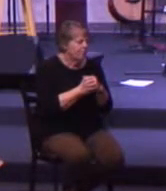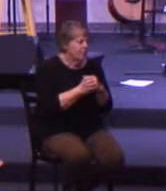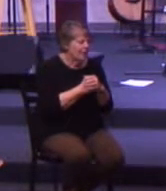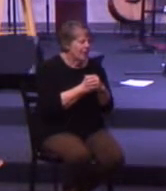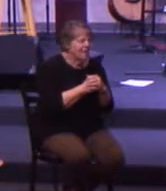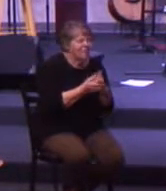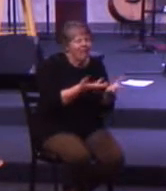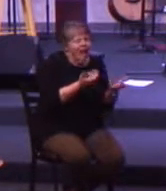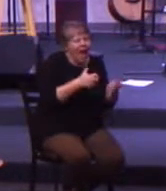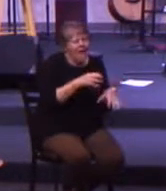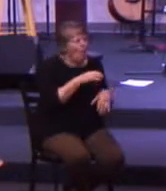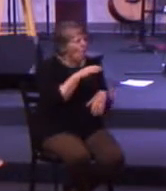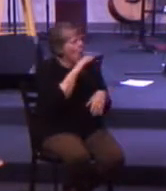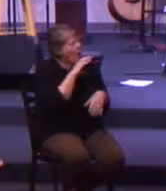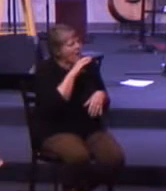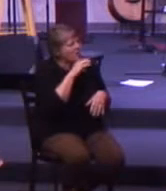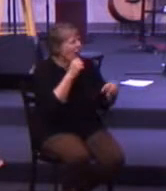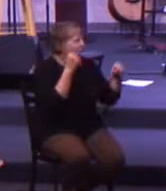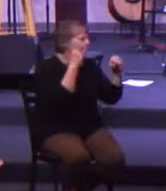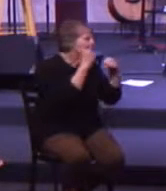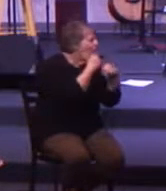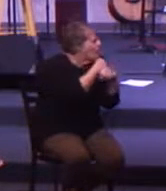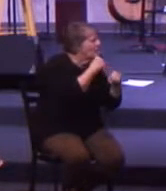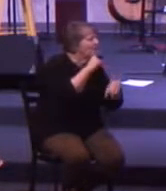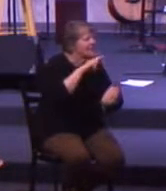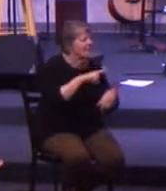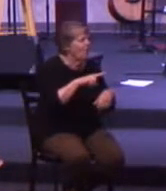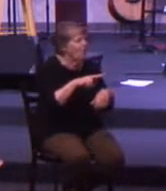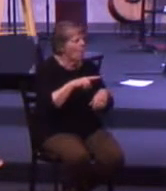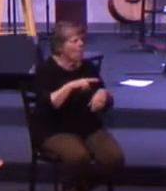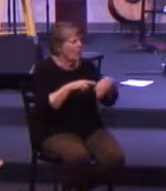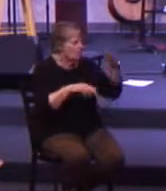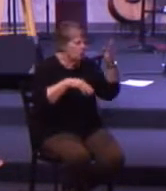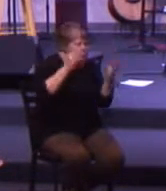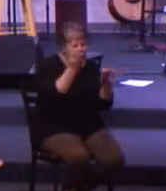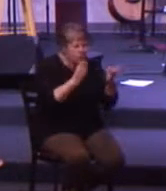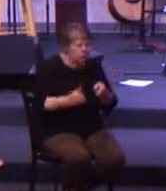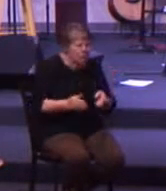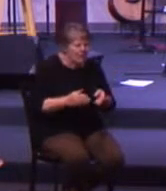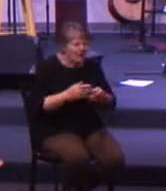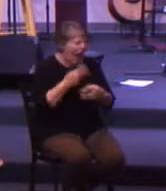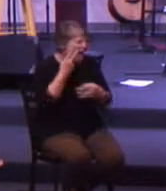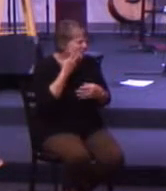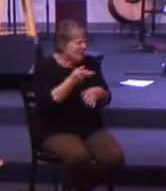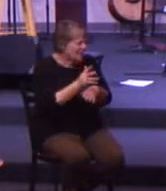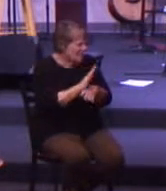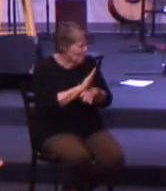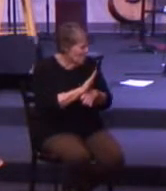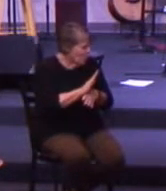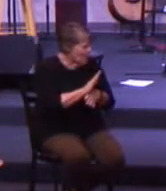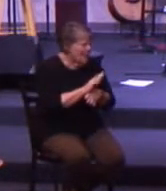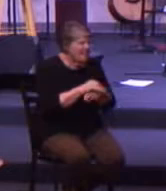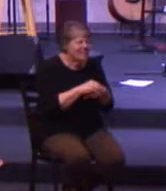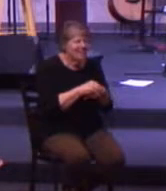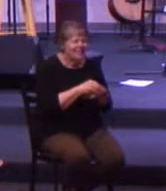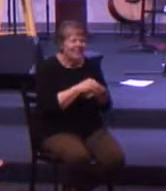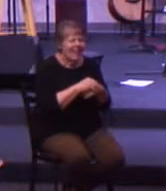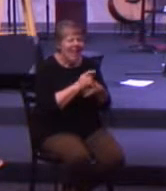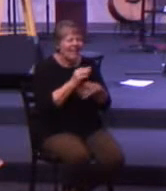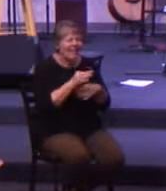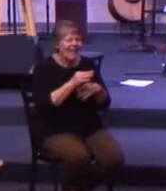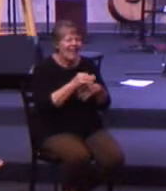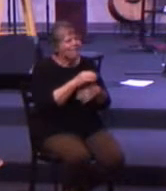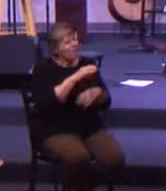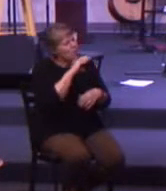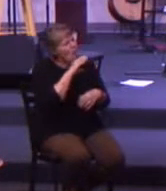martial arts or like ultimate fighting. I don't really watch that, but I've seen it, and so, I've seen some movies. And if you watch a boxing